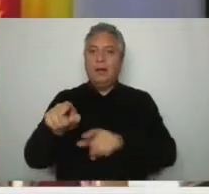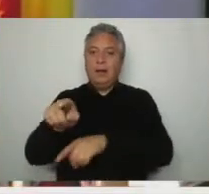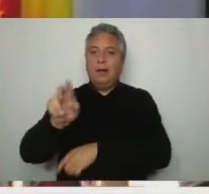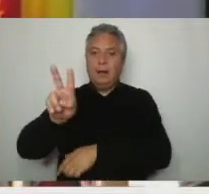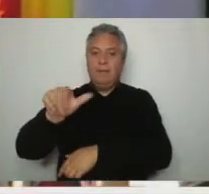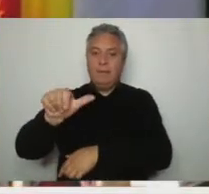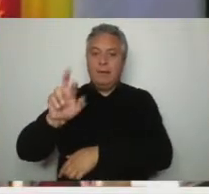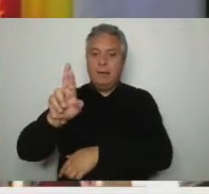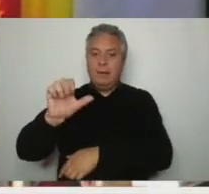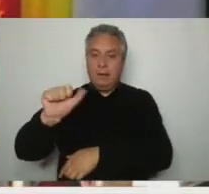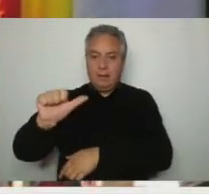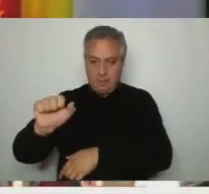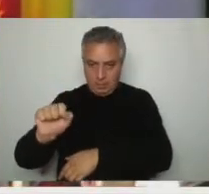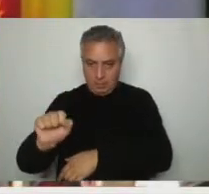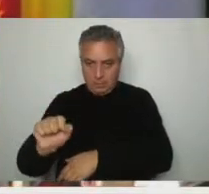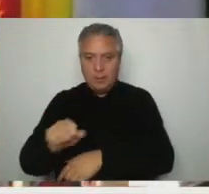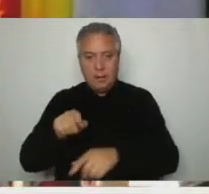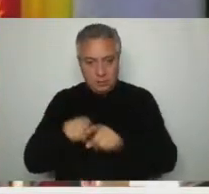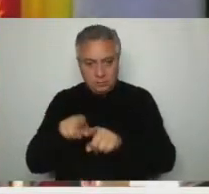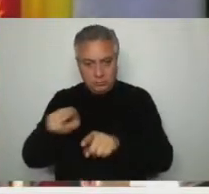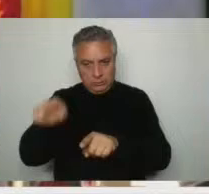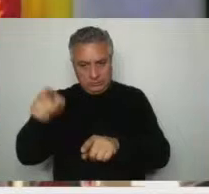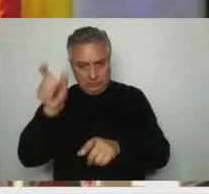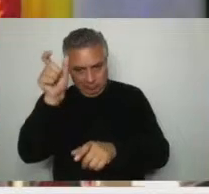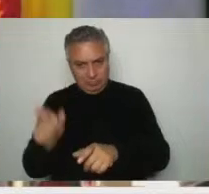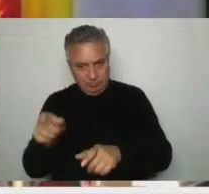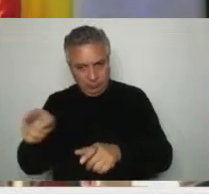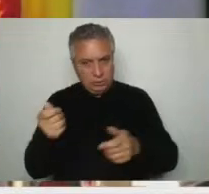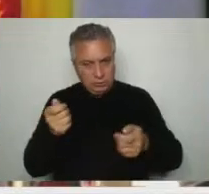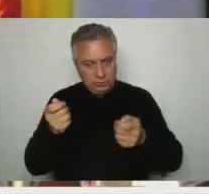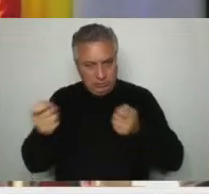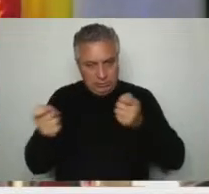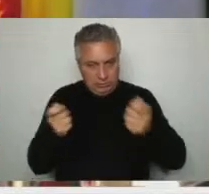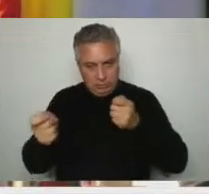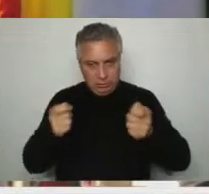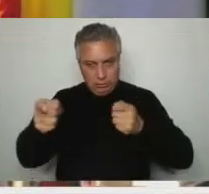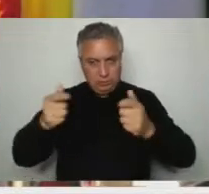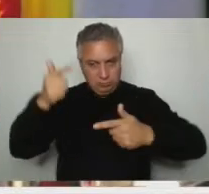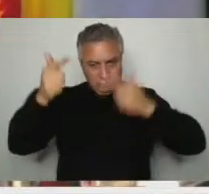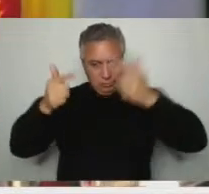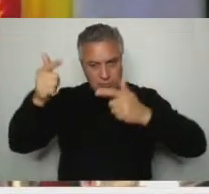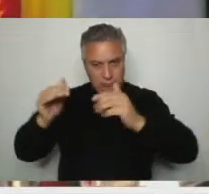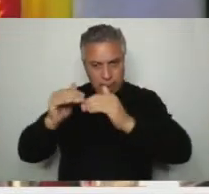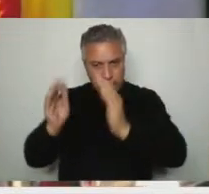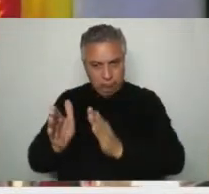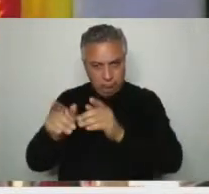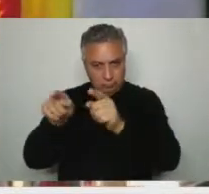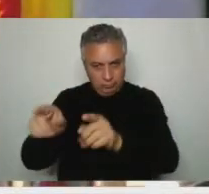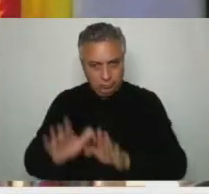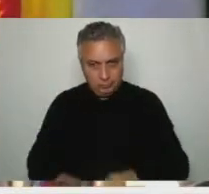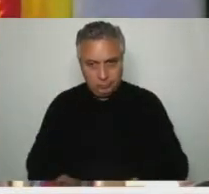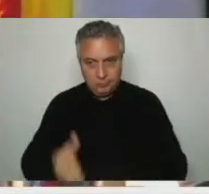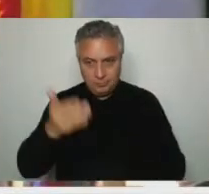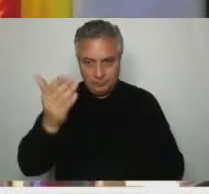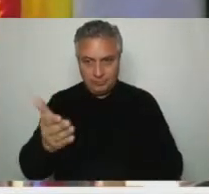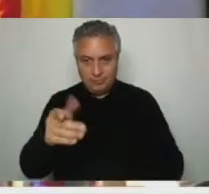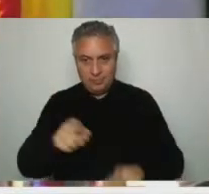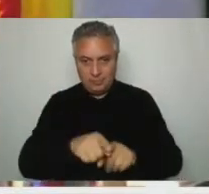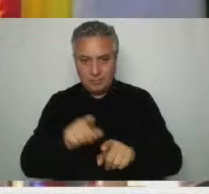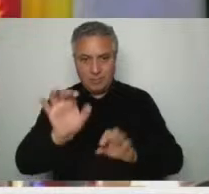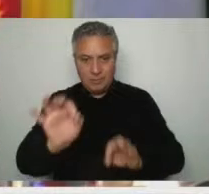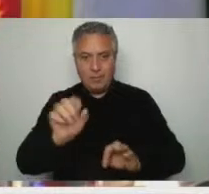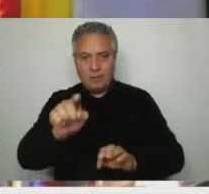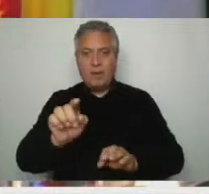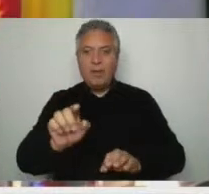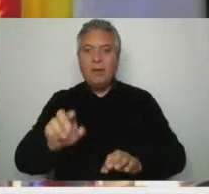London School of Economics and Political Science. Mr. Nicholas, you have 15 minutes.